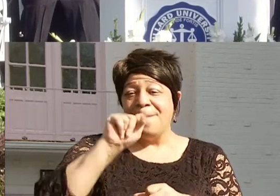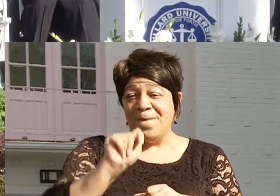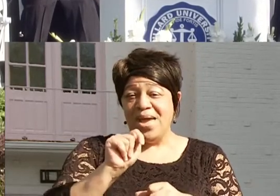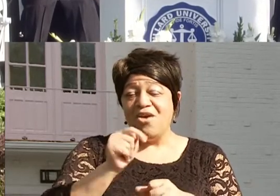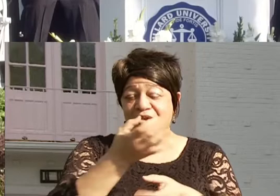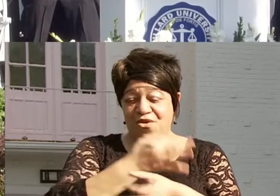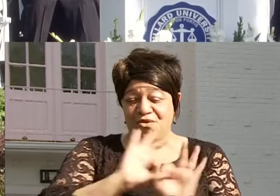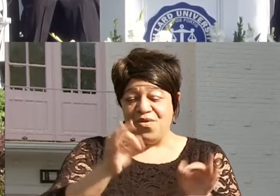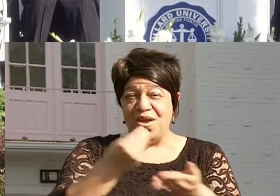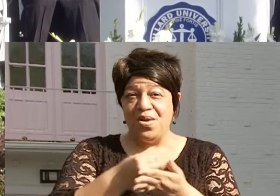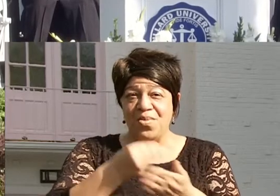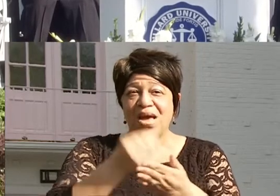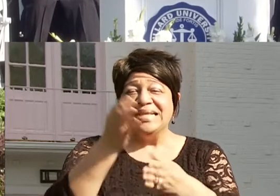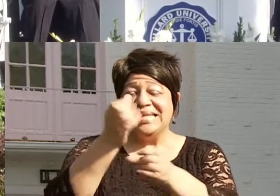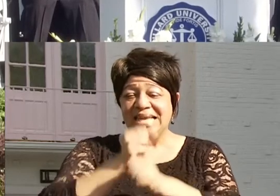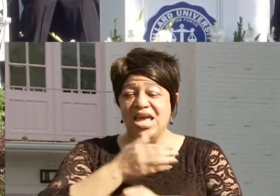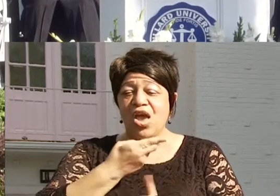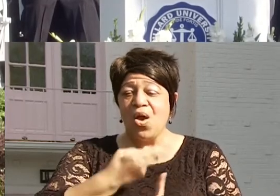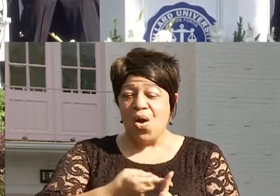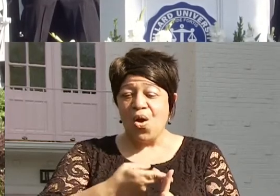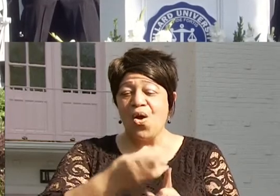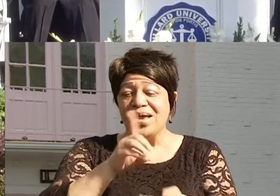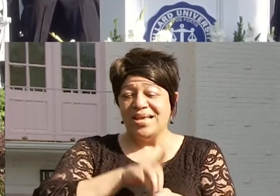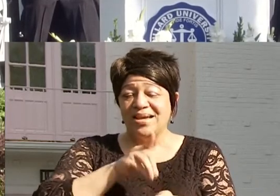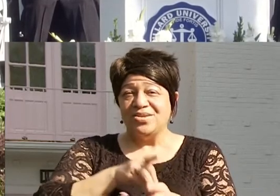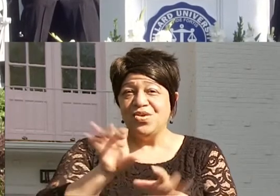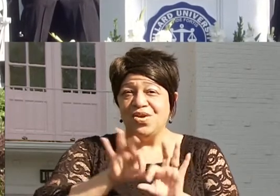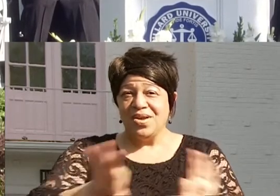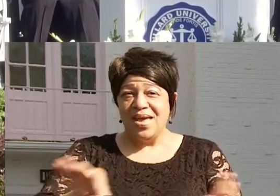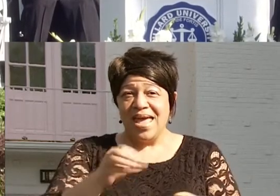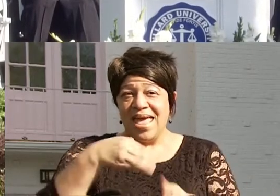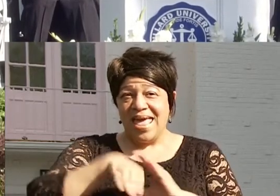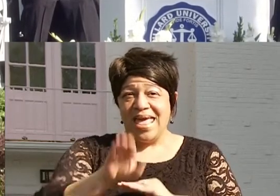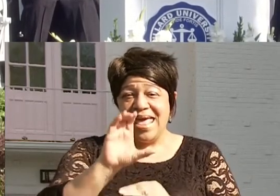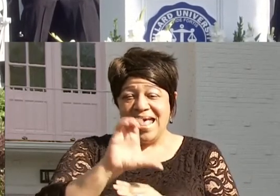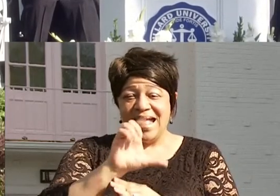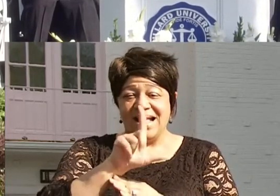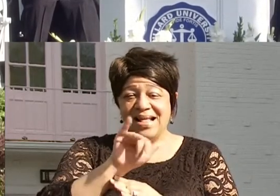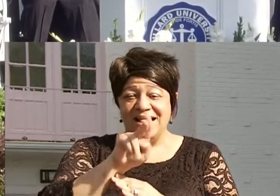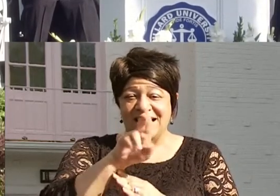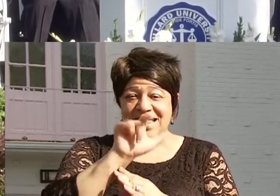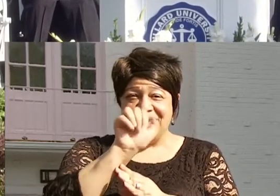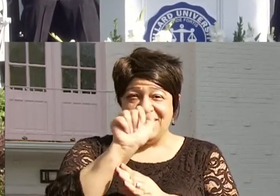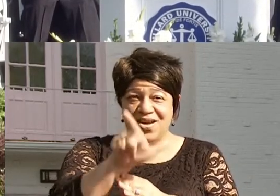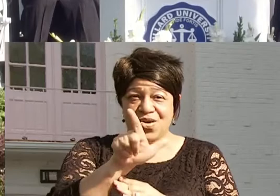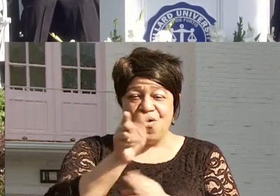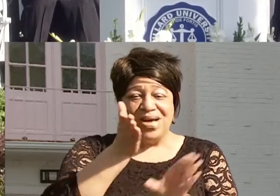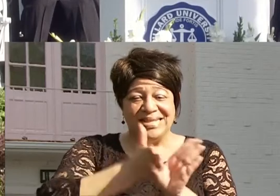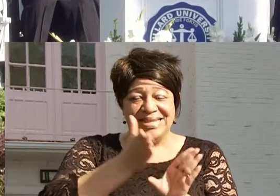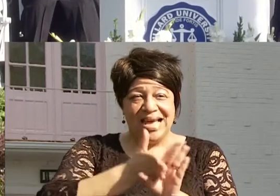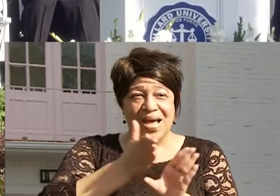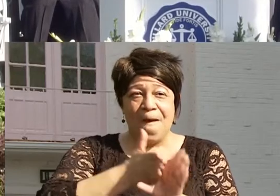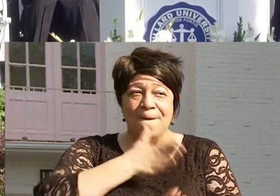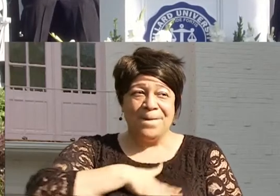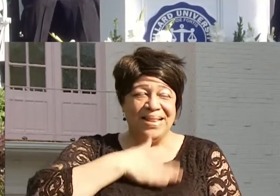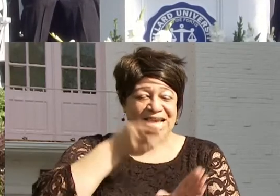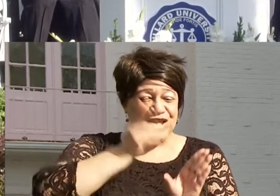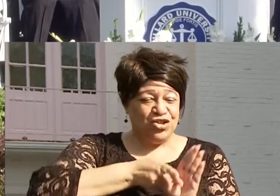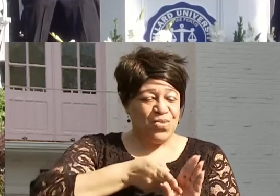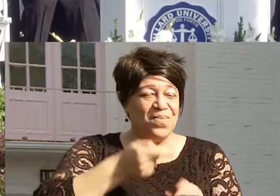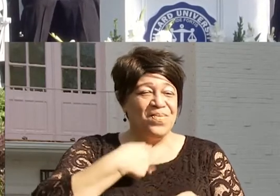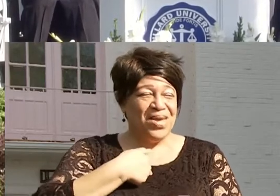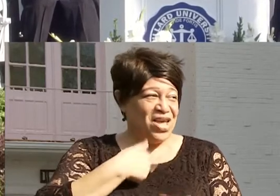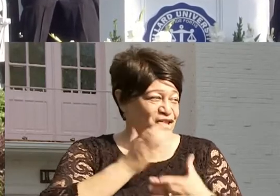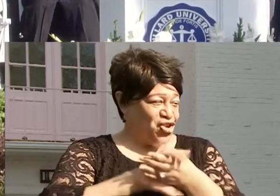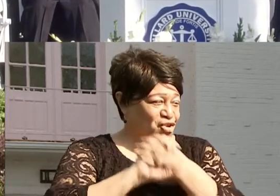her doctoral degree in clinical psychology. Ladies and gentlemen, please join me in